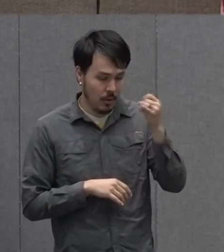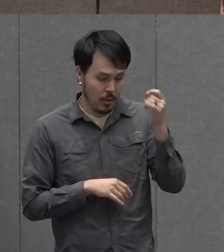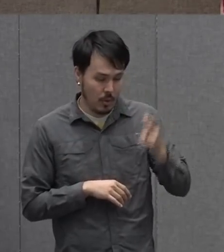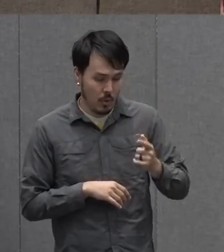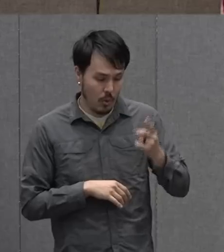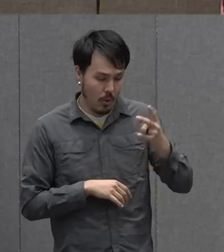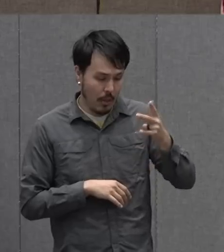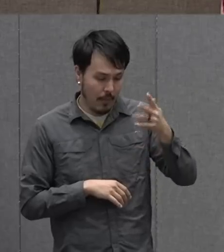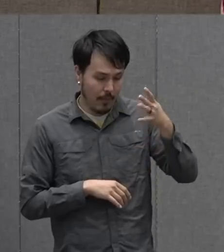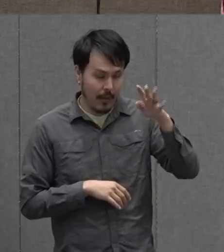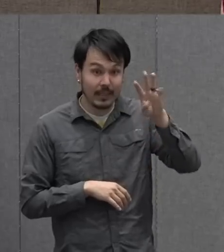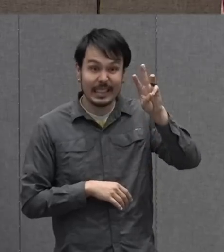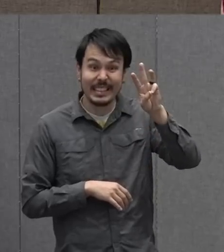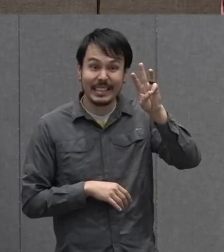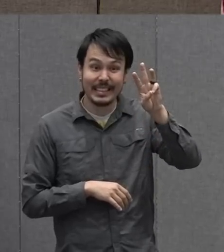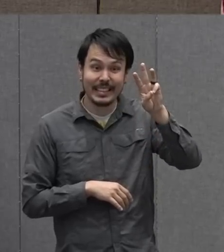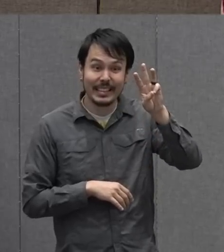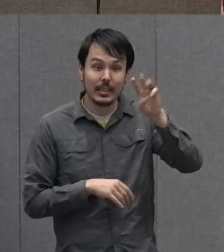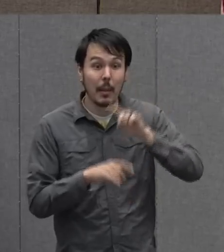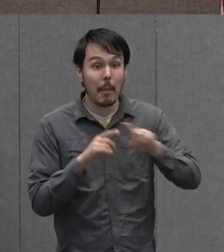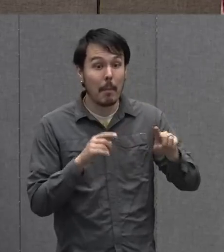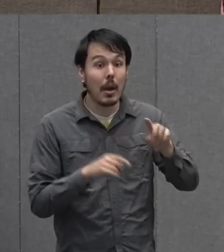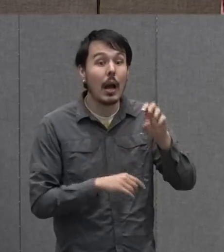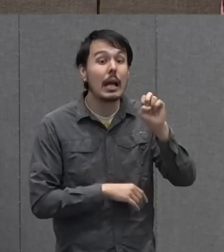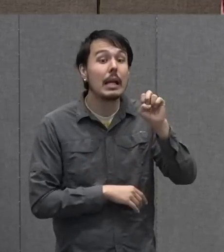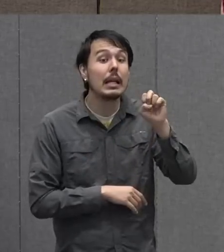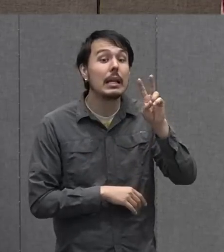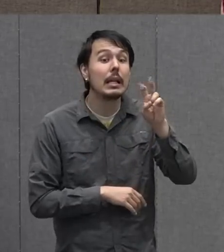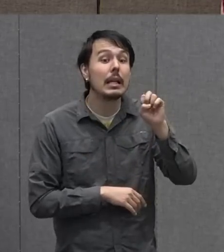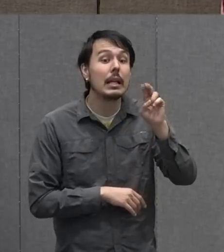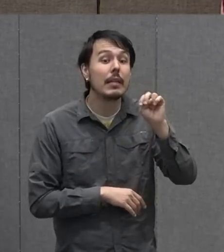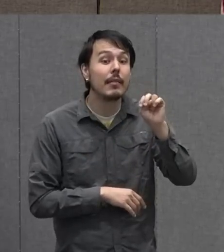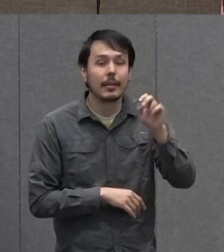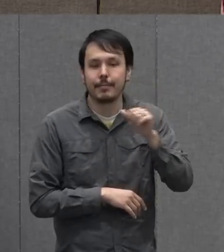6 lines, but they're not all even. It's a little tricky.